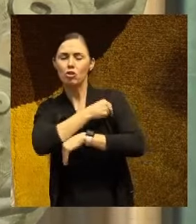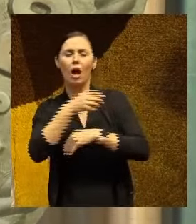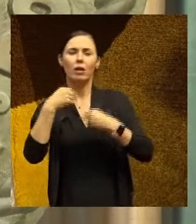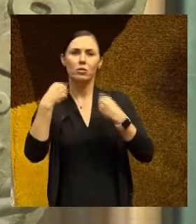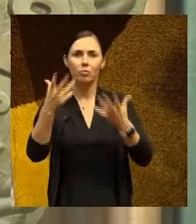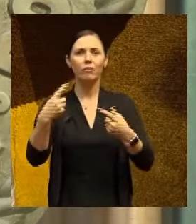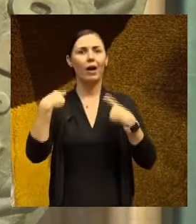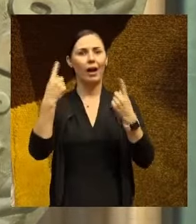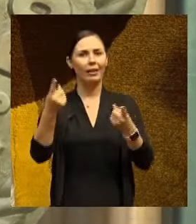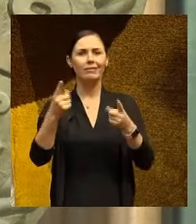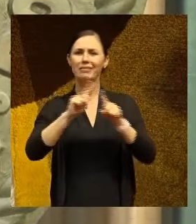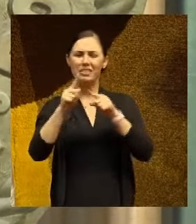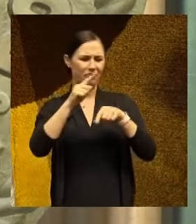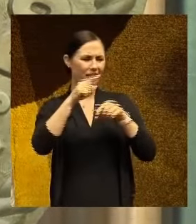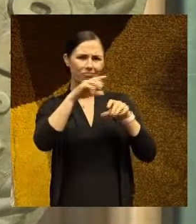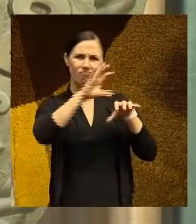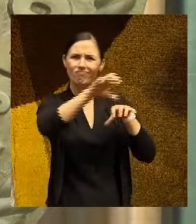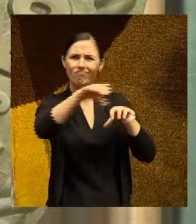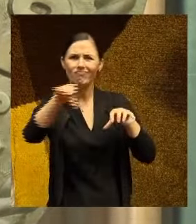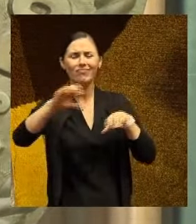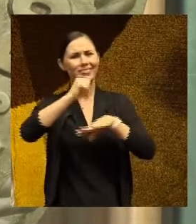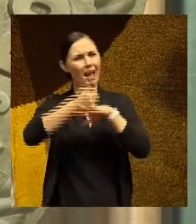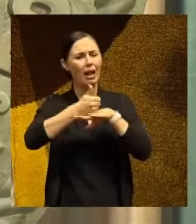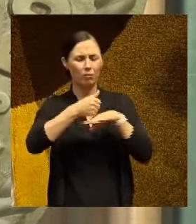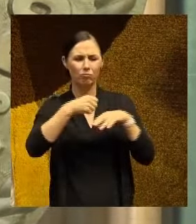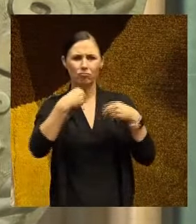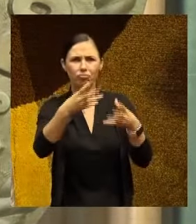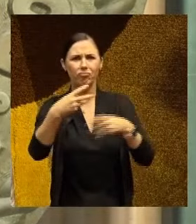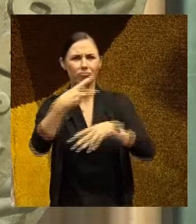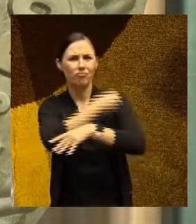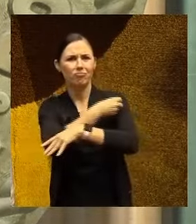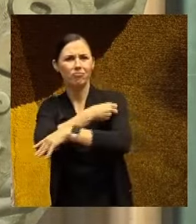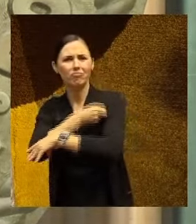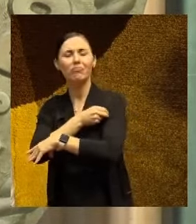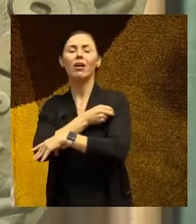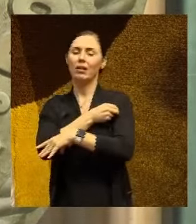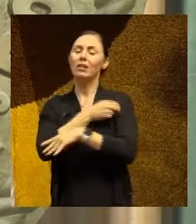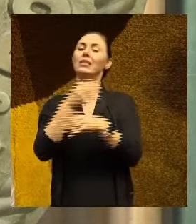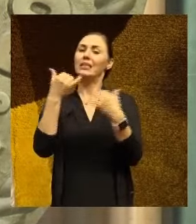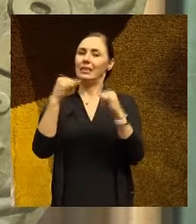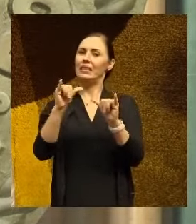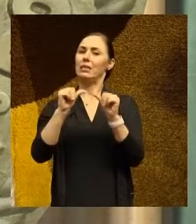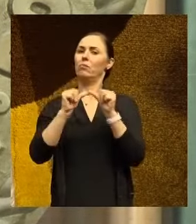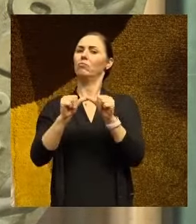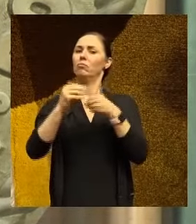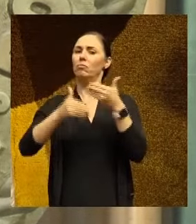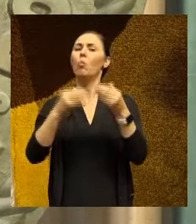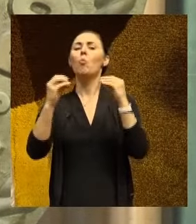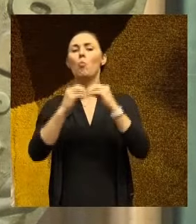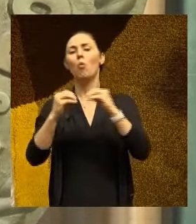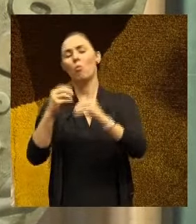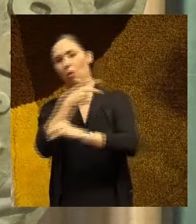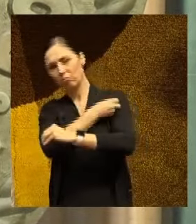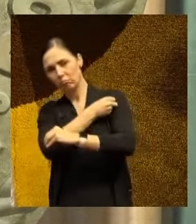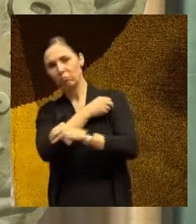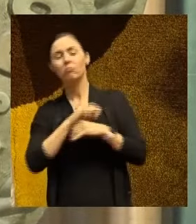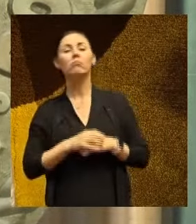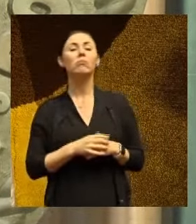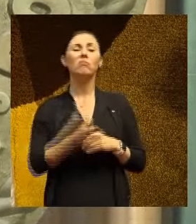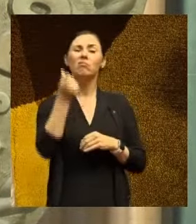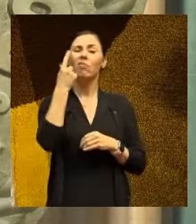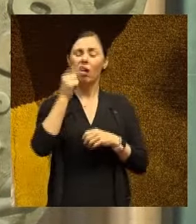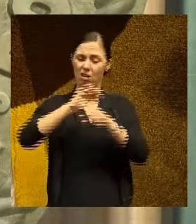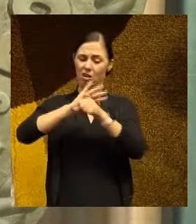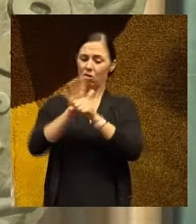state. Needless to say, this effort remains ongoing. But the virus has been